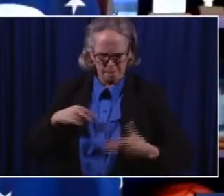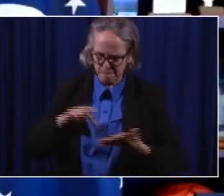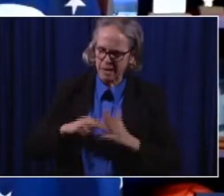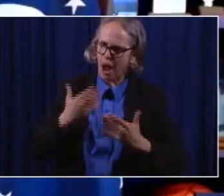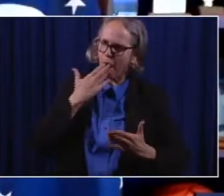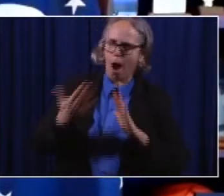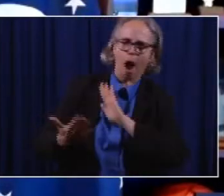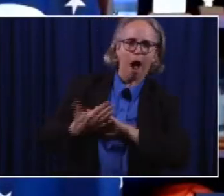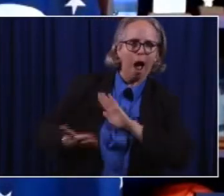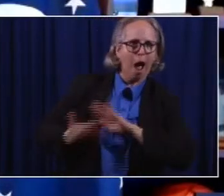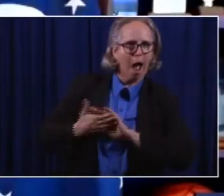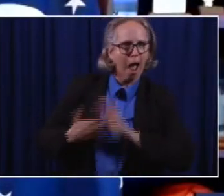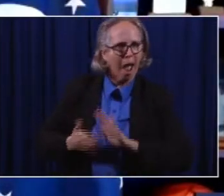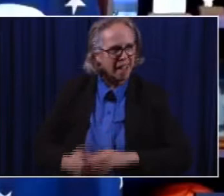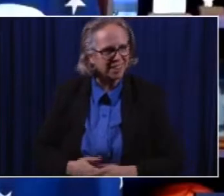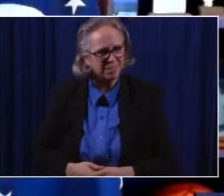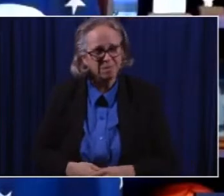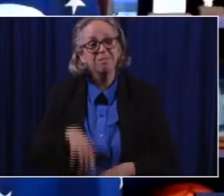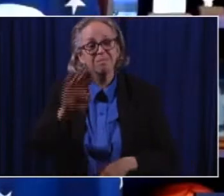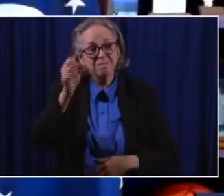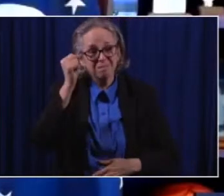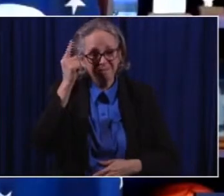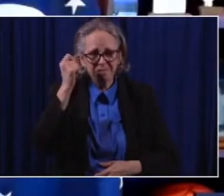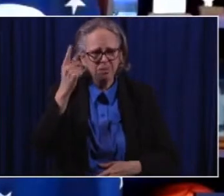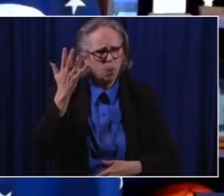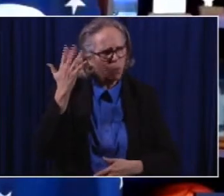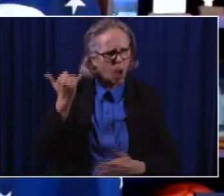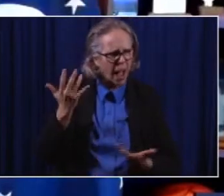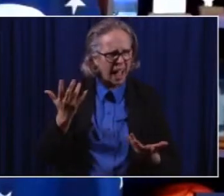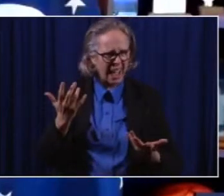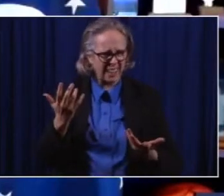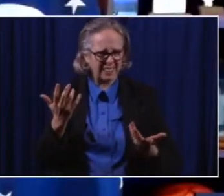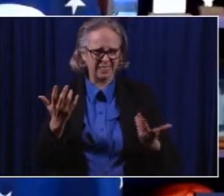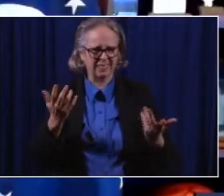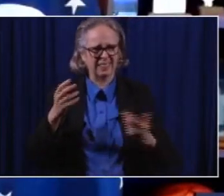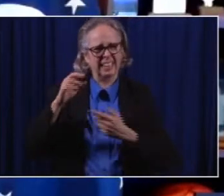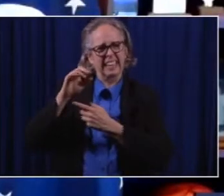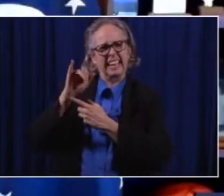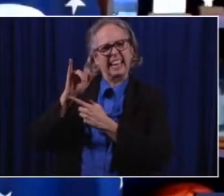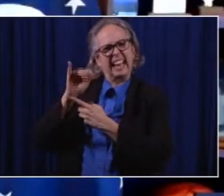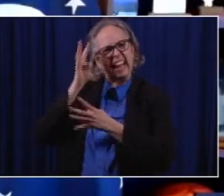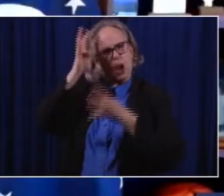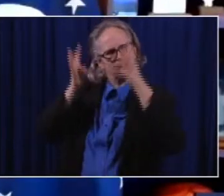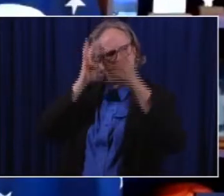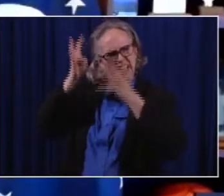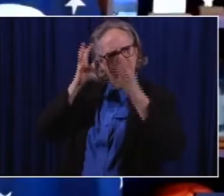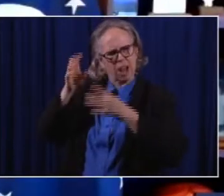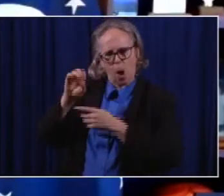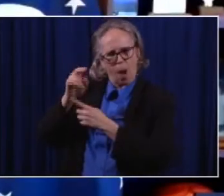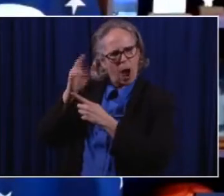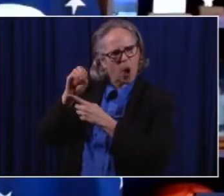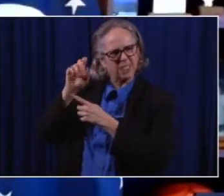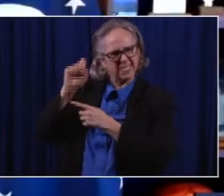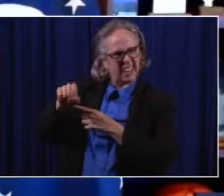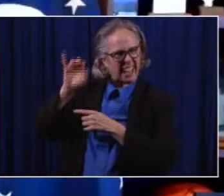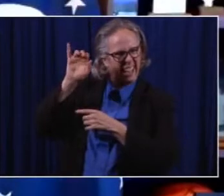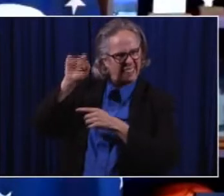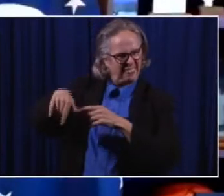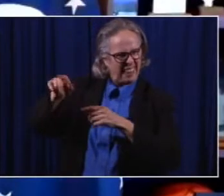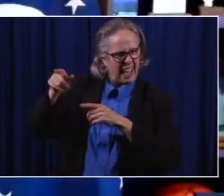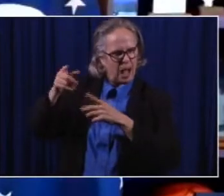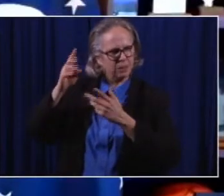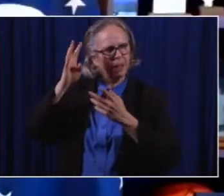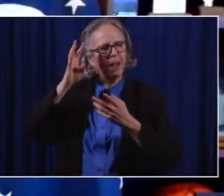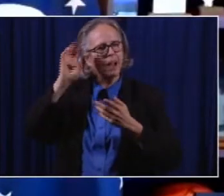was triggered with the creation of the Innovate Ohio platform through our team at Innovate Ohio and the governor's executive order last year that